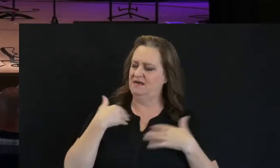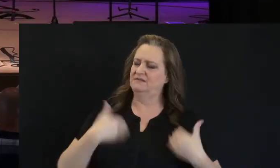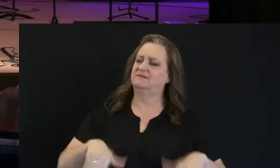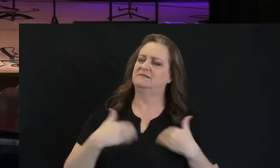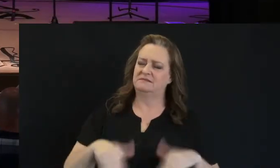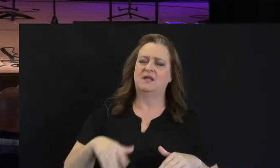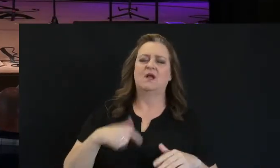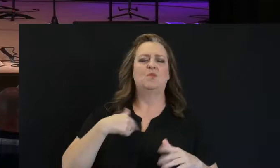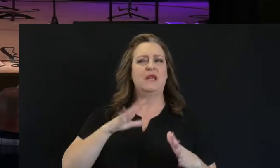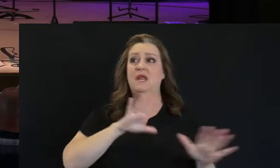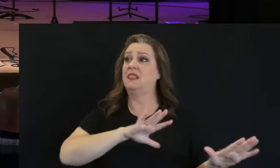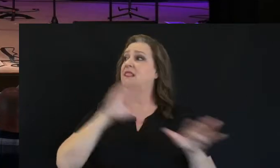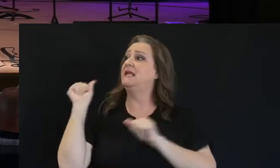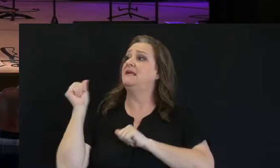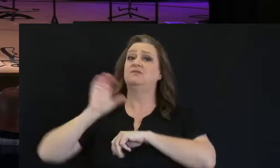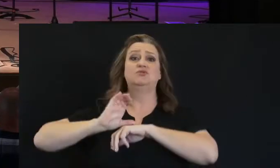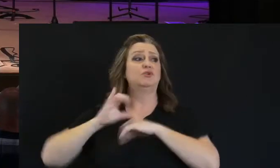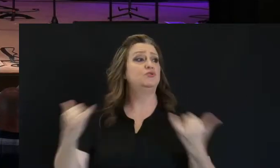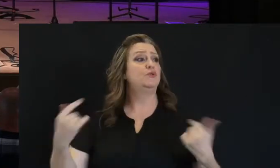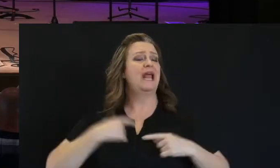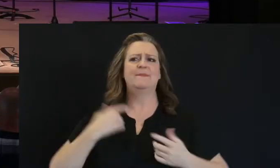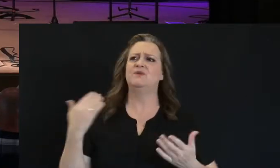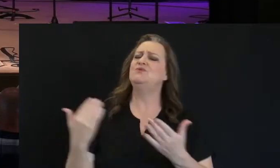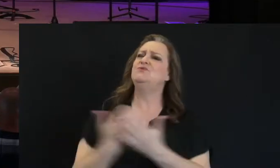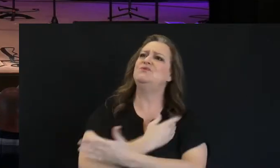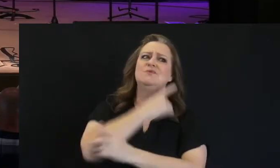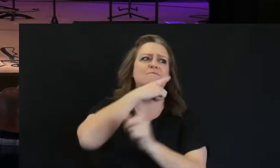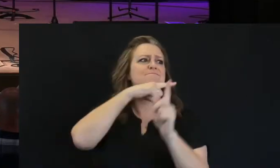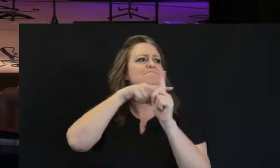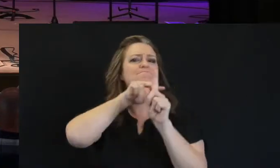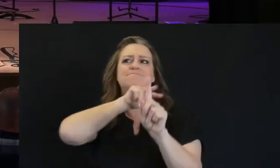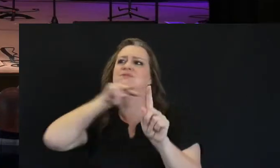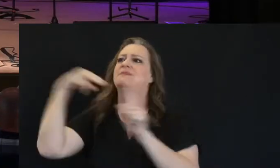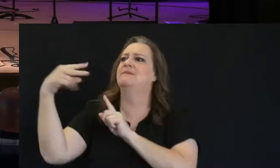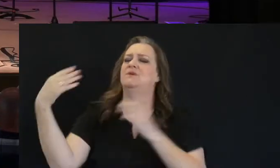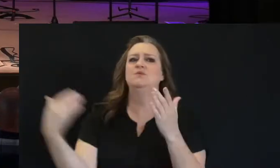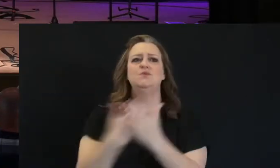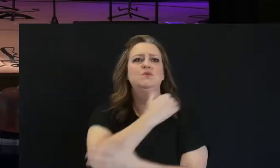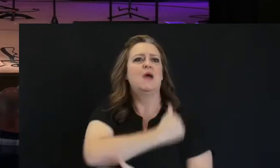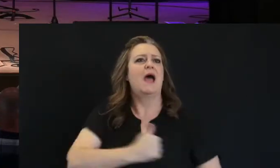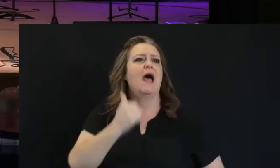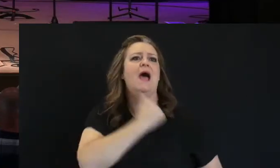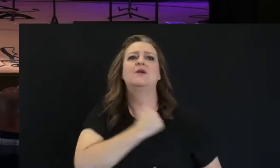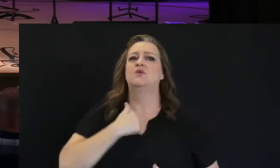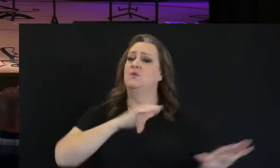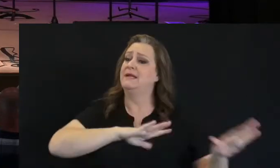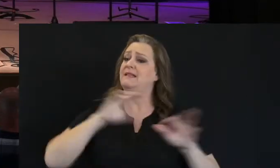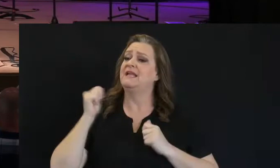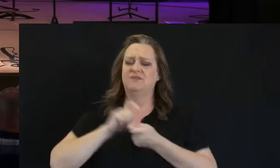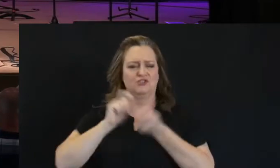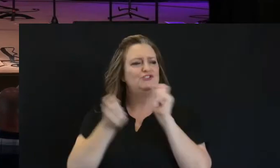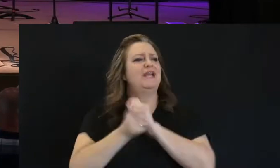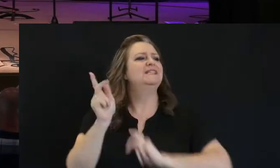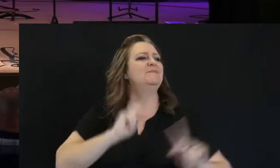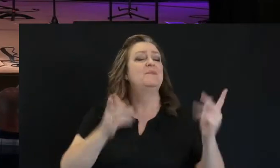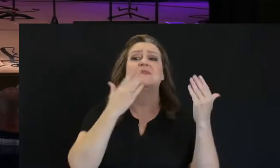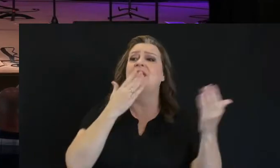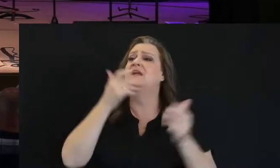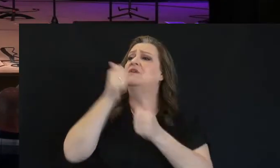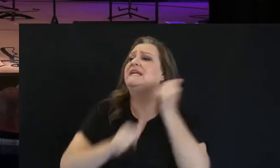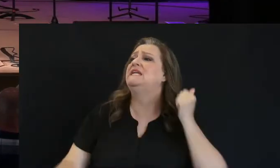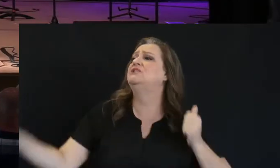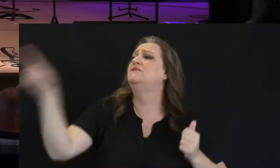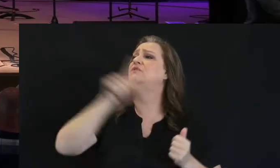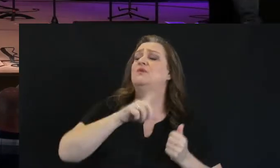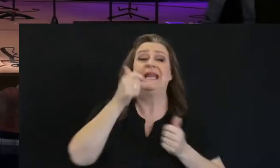And God, that we would leave here with, it might be a new outlook, a new perspective, a new attitude, but God, that we would leave here changed people. Thank you for each person that you